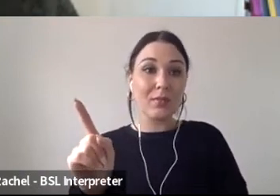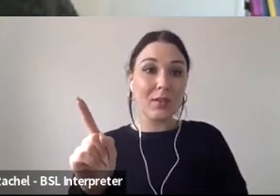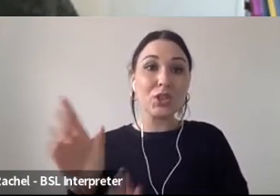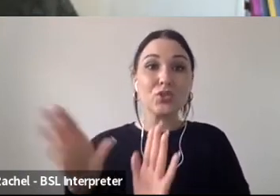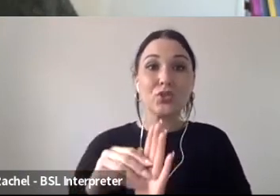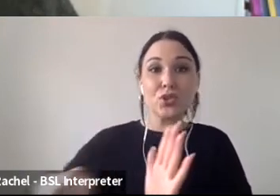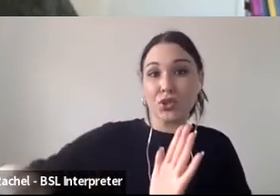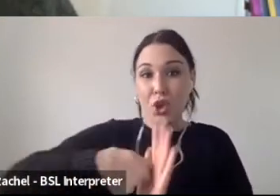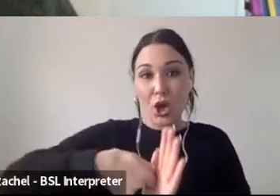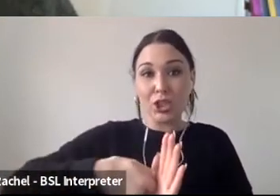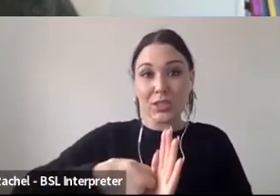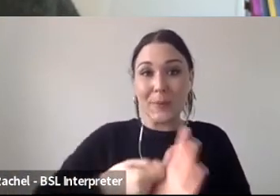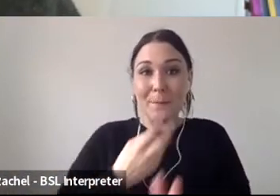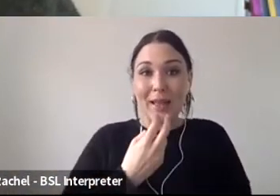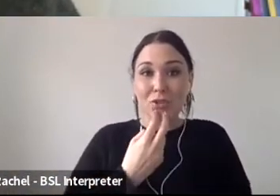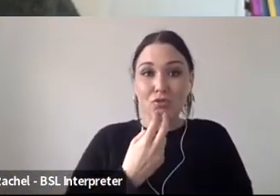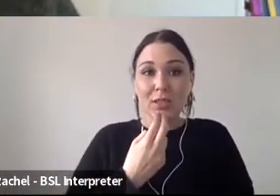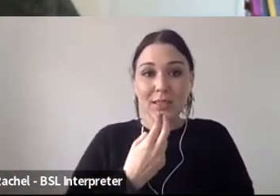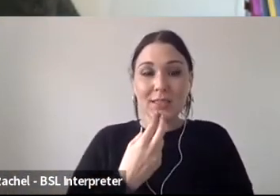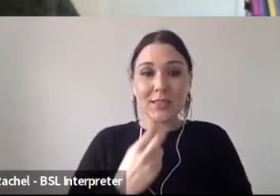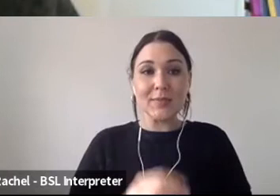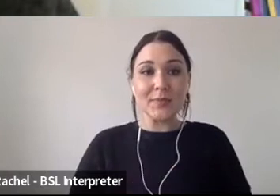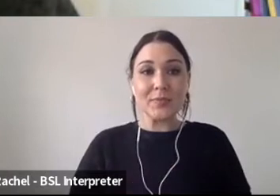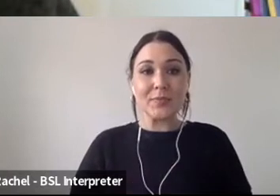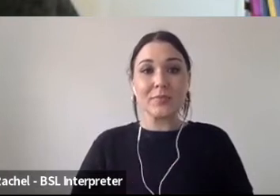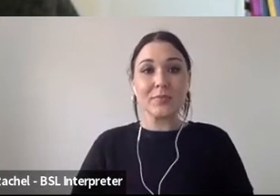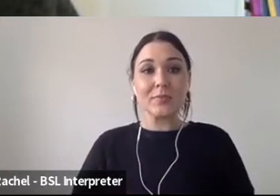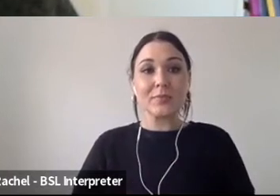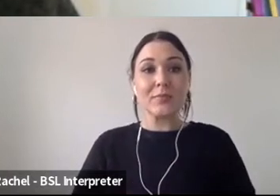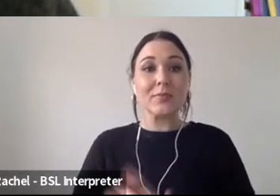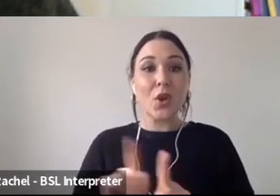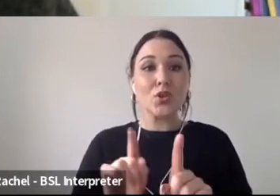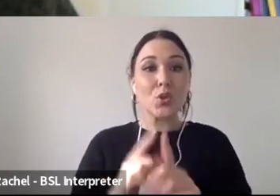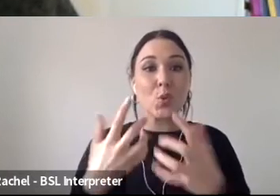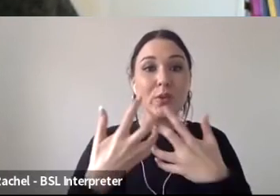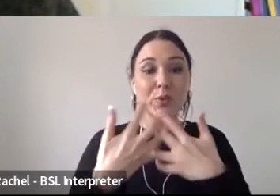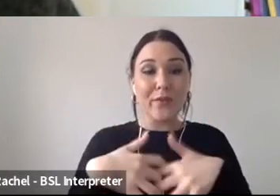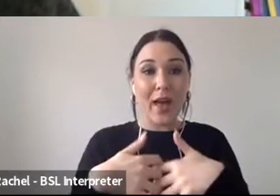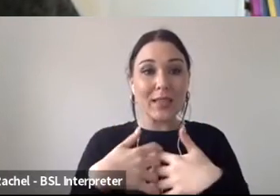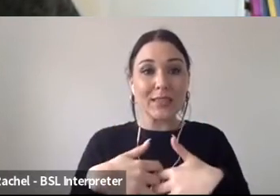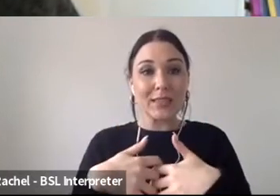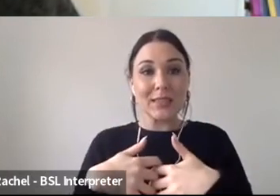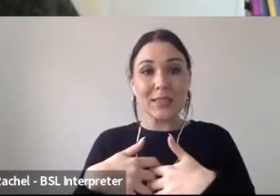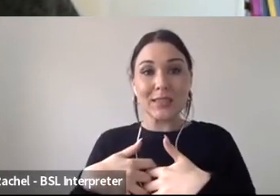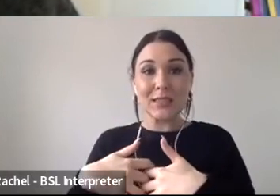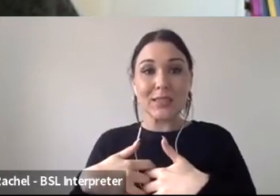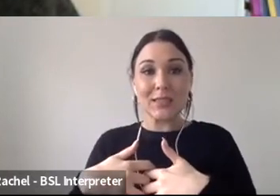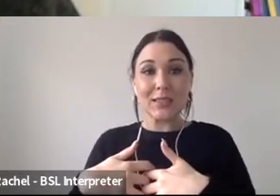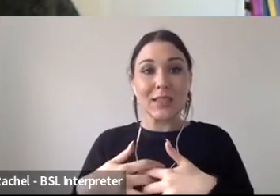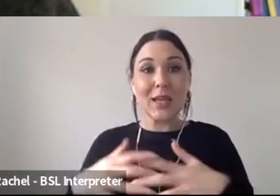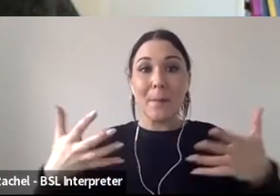recharges it. It's a rechargeable battery, and it's also got a device which I put under the